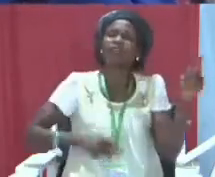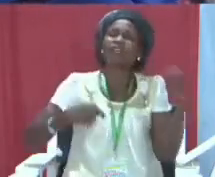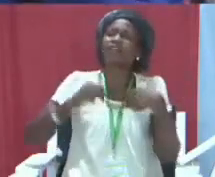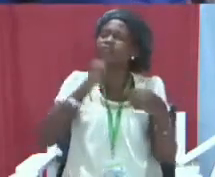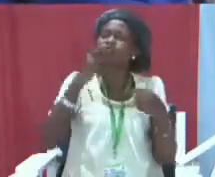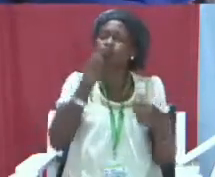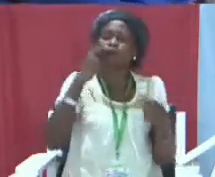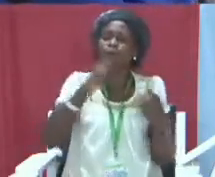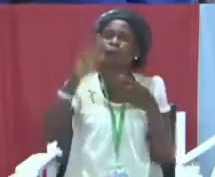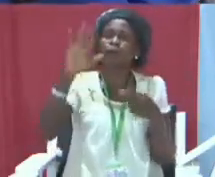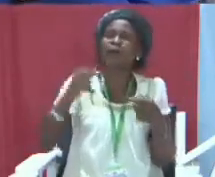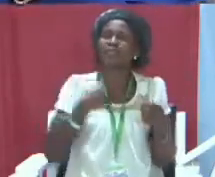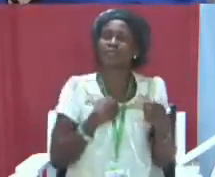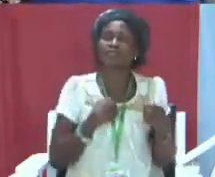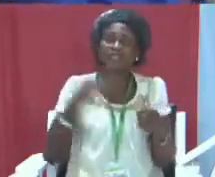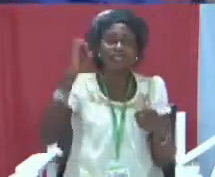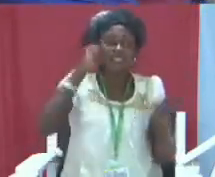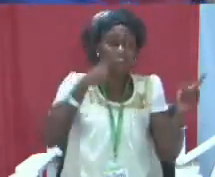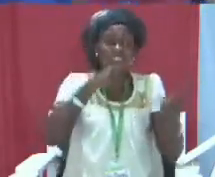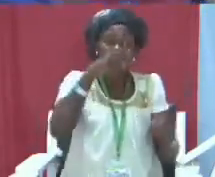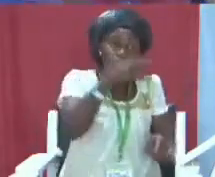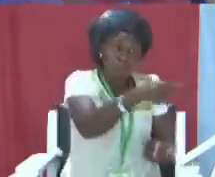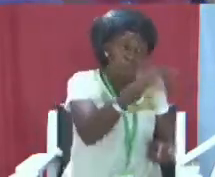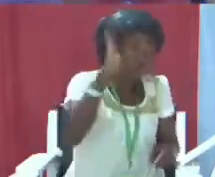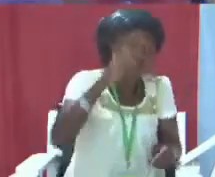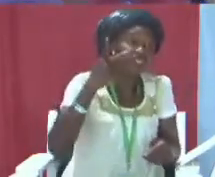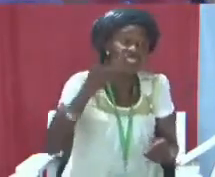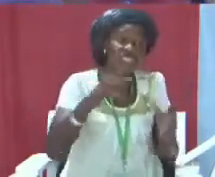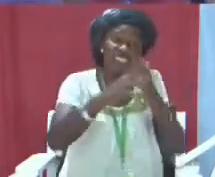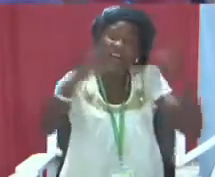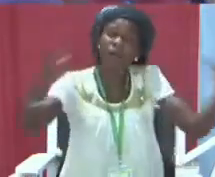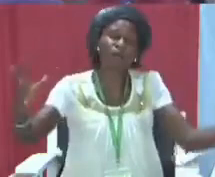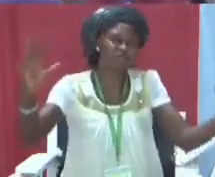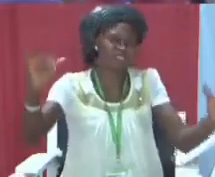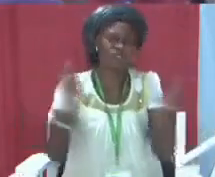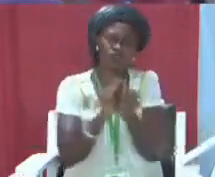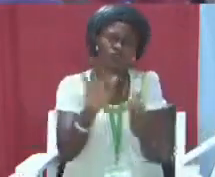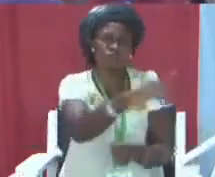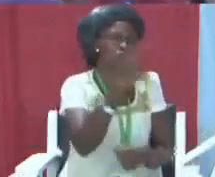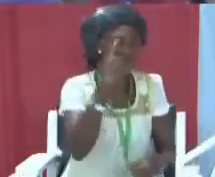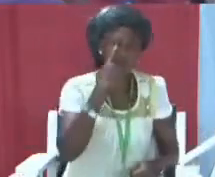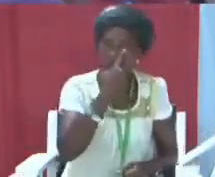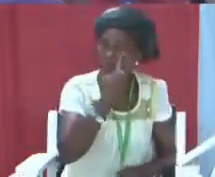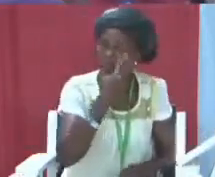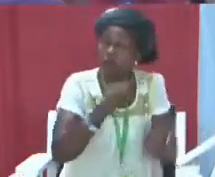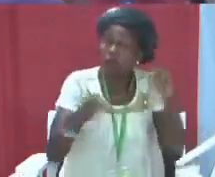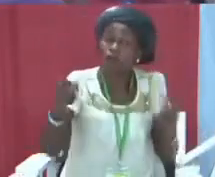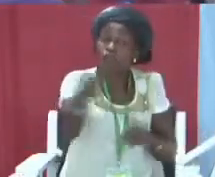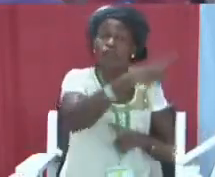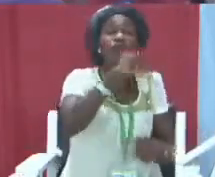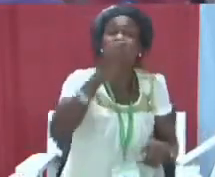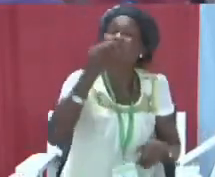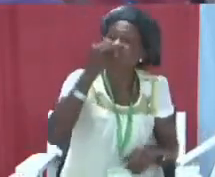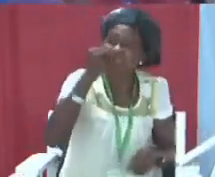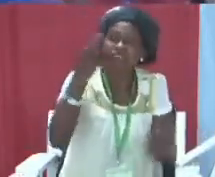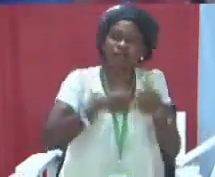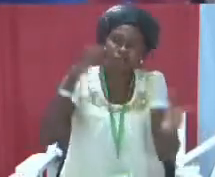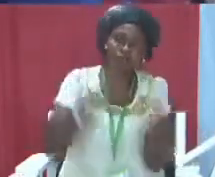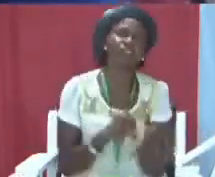me. He said, you will see the abundance, but you will not eat out of